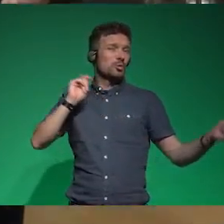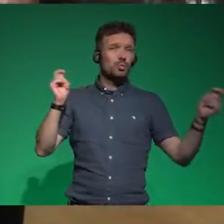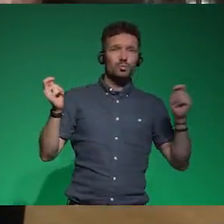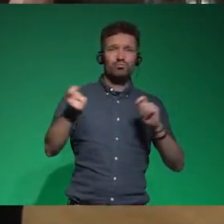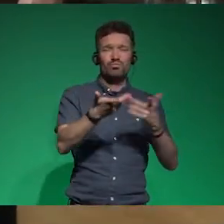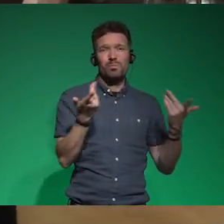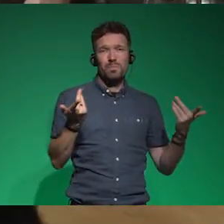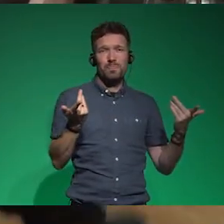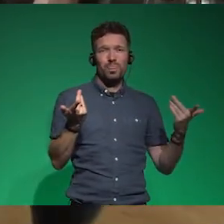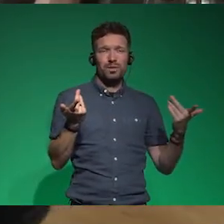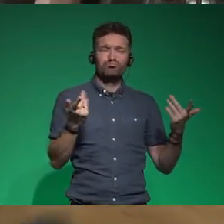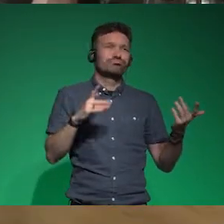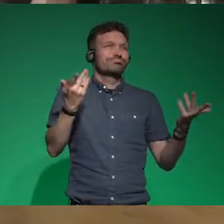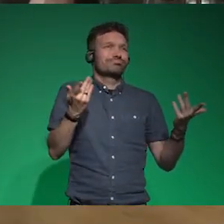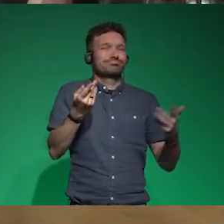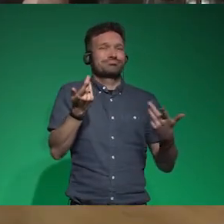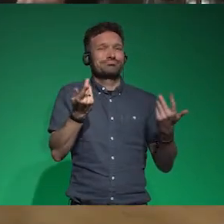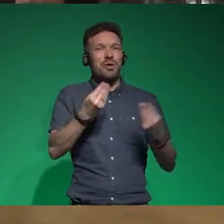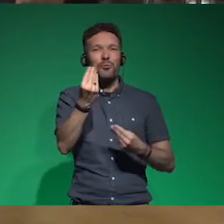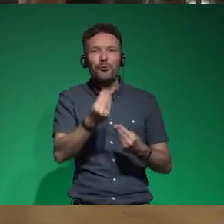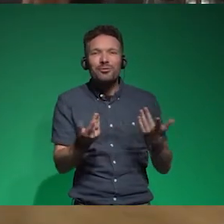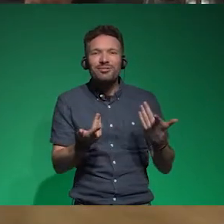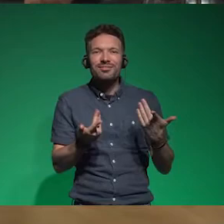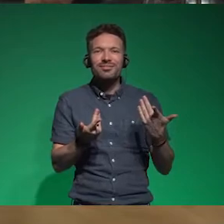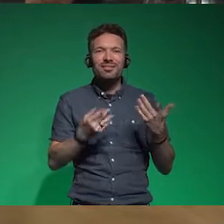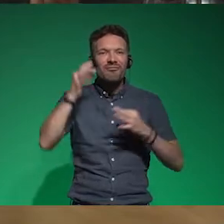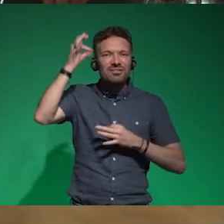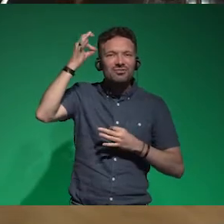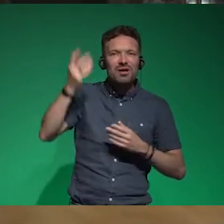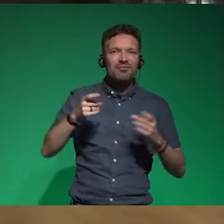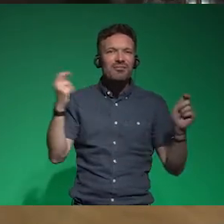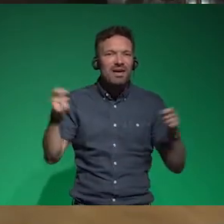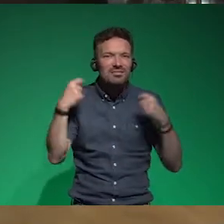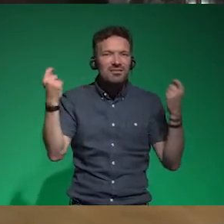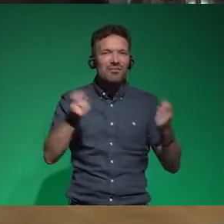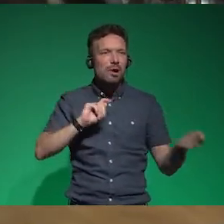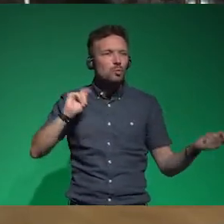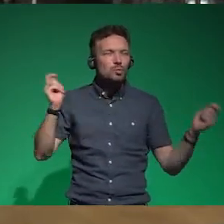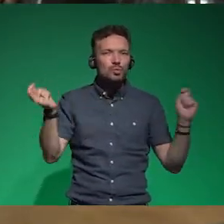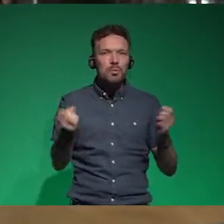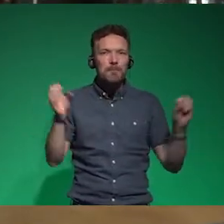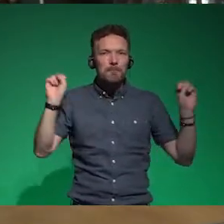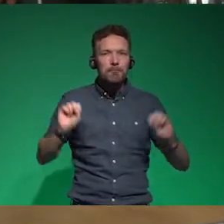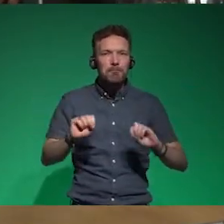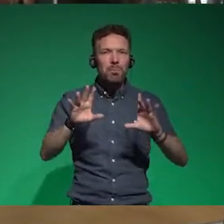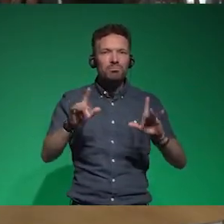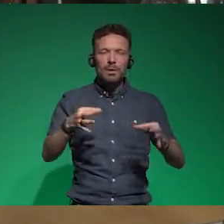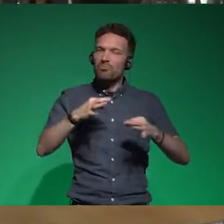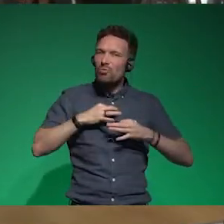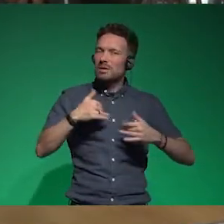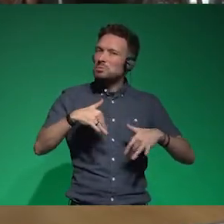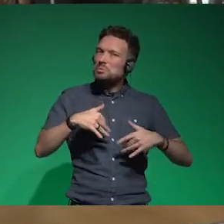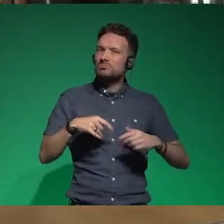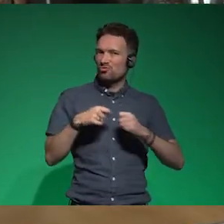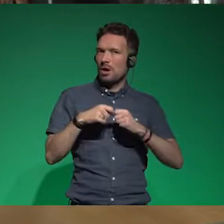2022. Yeah. Maybe Harry wants to talk about the book that he yeah. Ini buku hasil residensi, ada seorang residensi